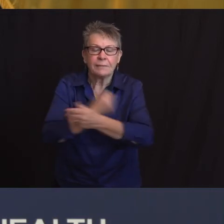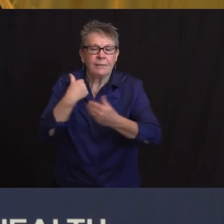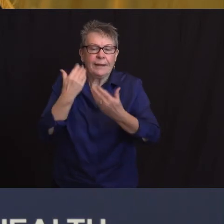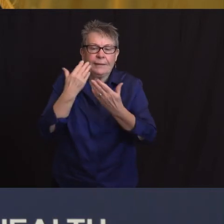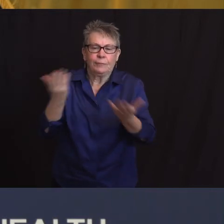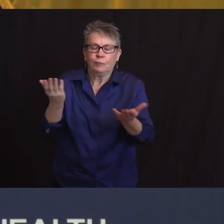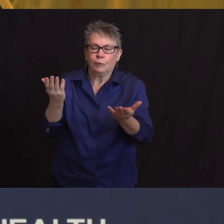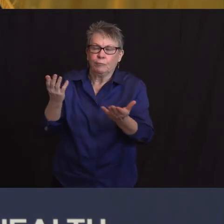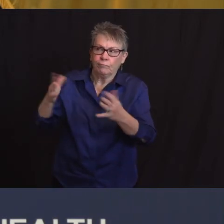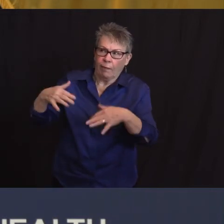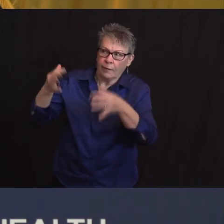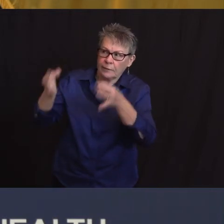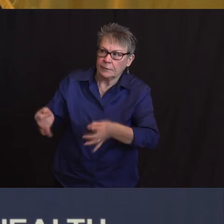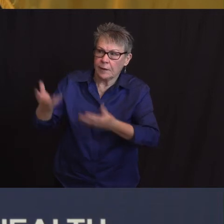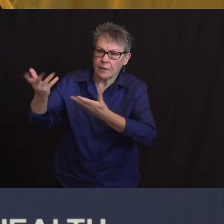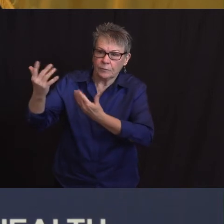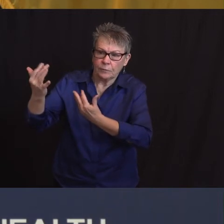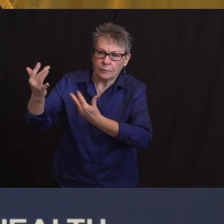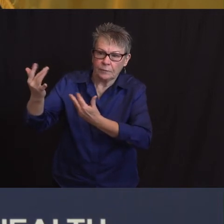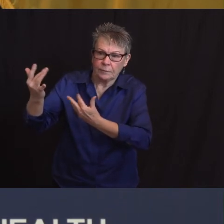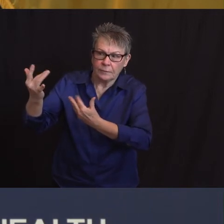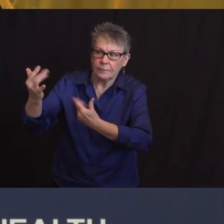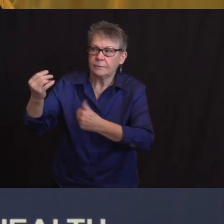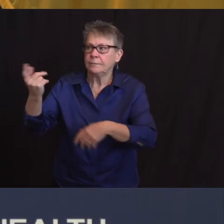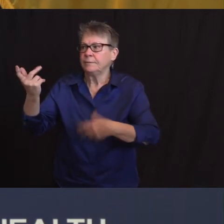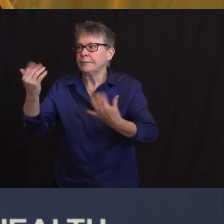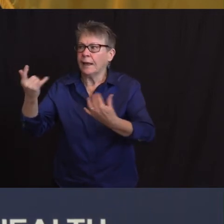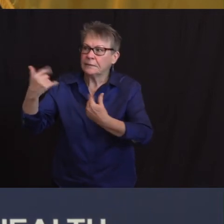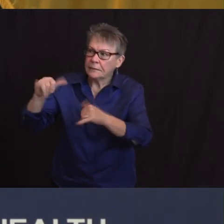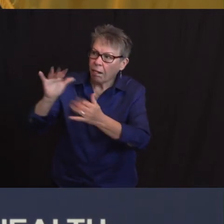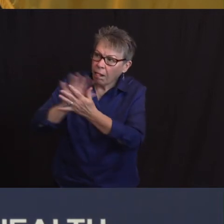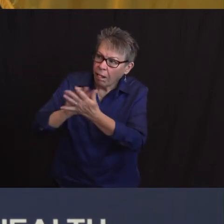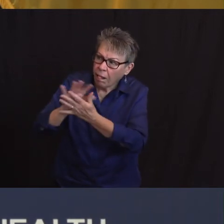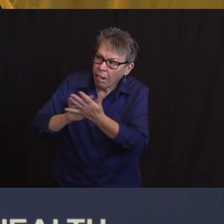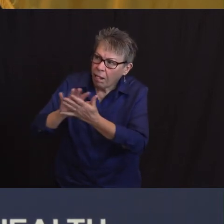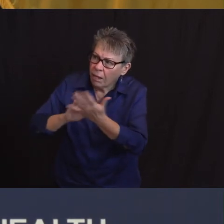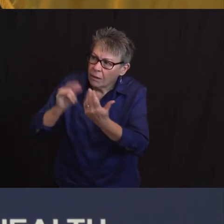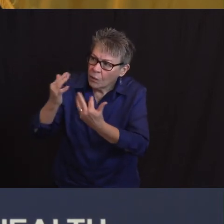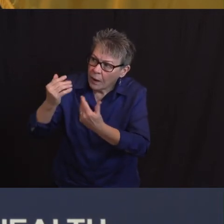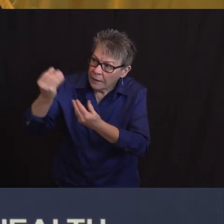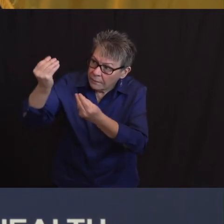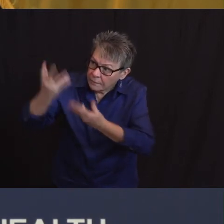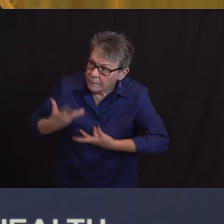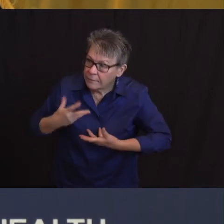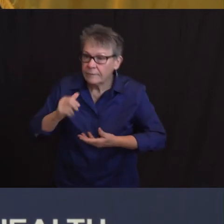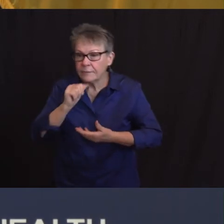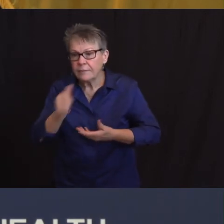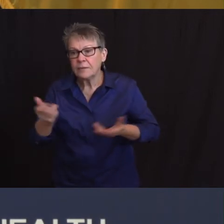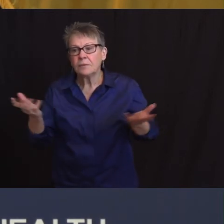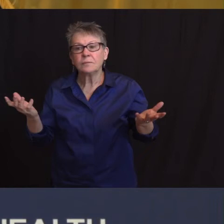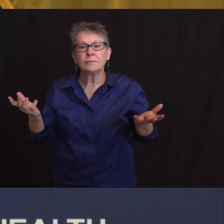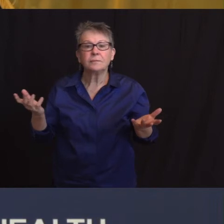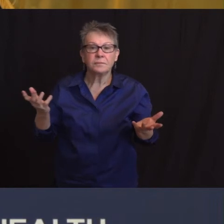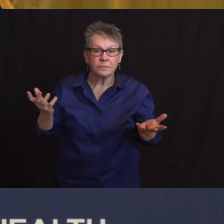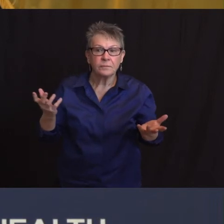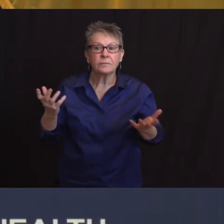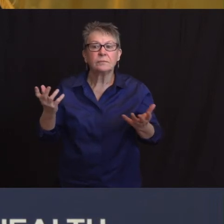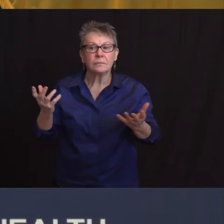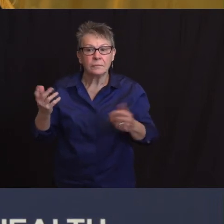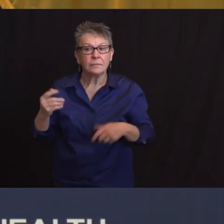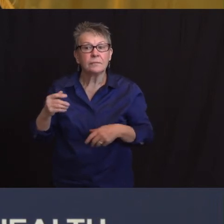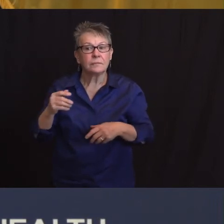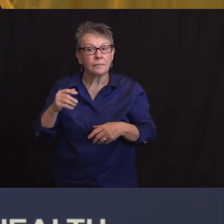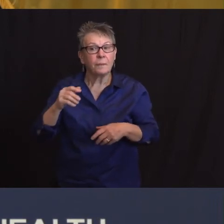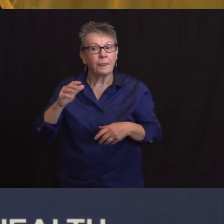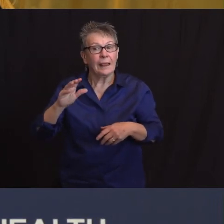goes true for all of the above. And as you rightfully point out, we are among the higher cost of living states in the country. So not